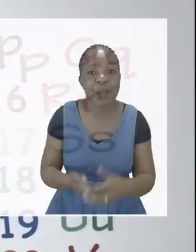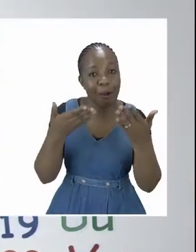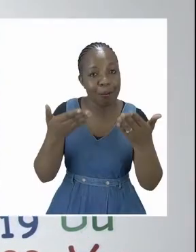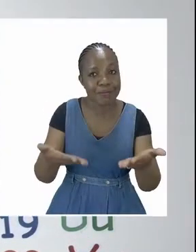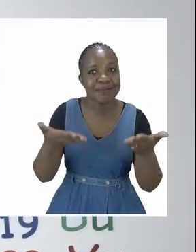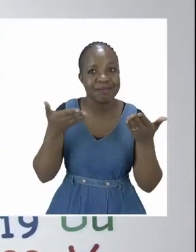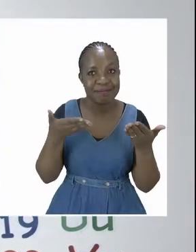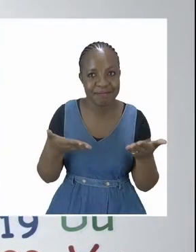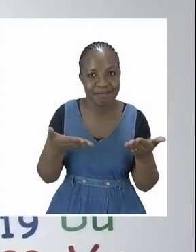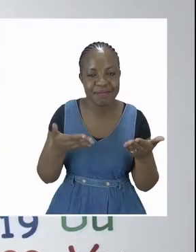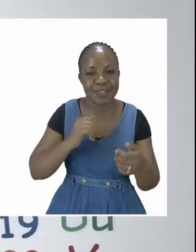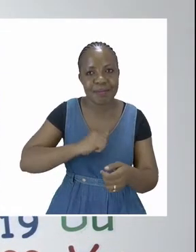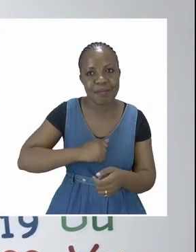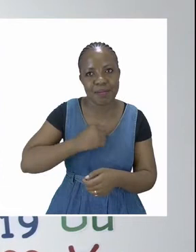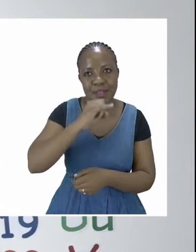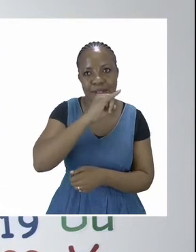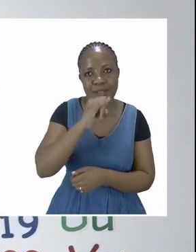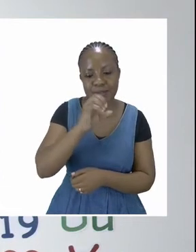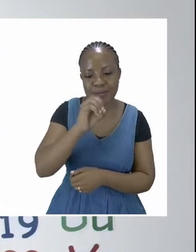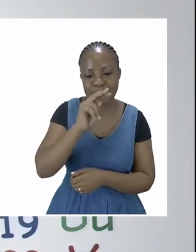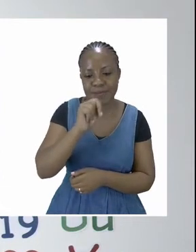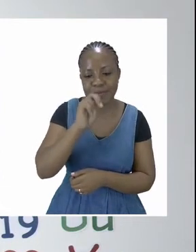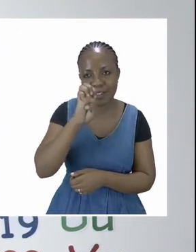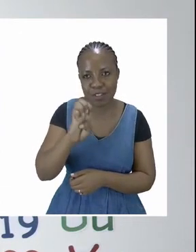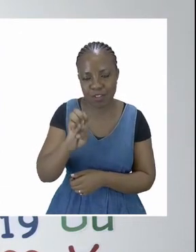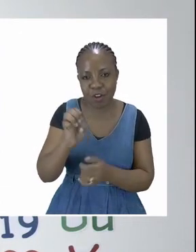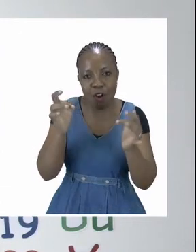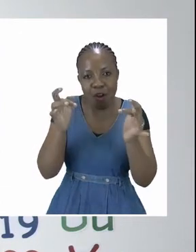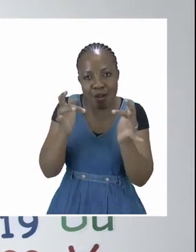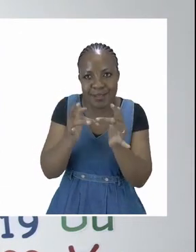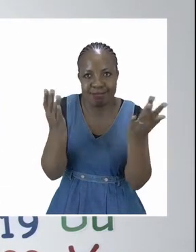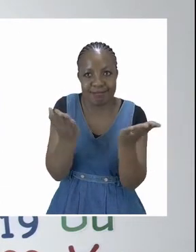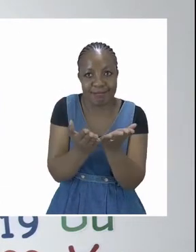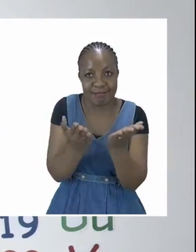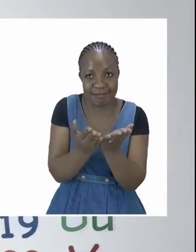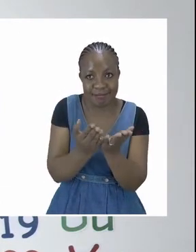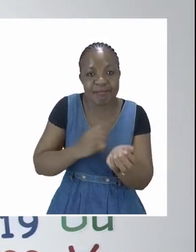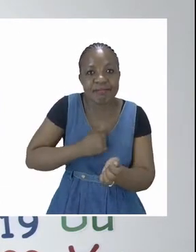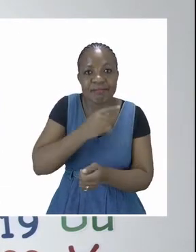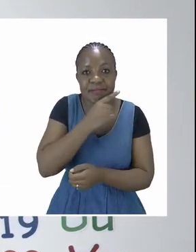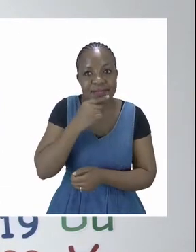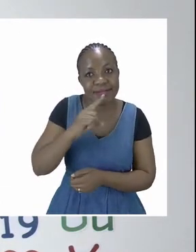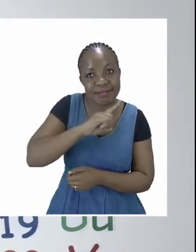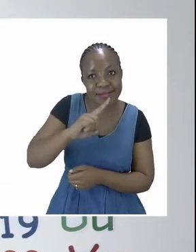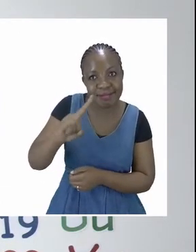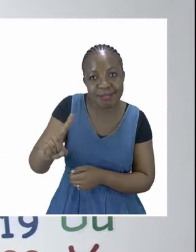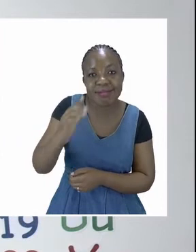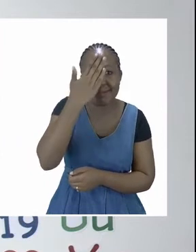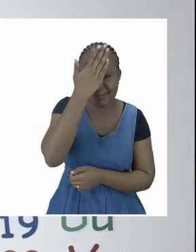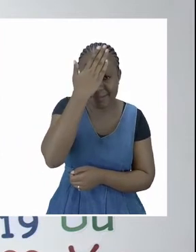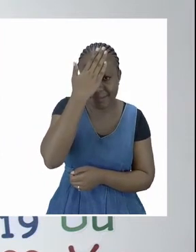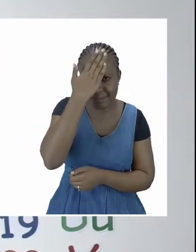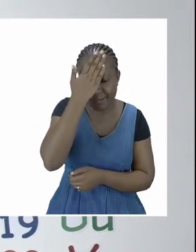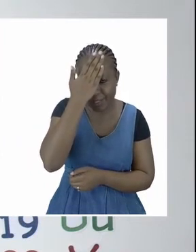Welcome to My Zone Online School. My name is Teacher Mutsa. Get your education